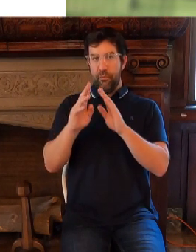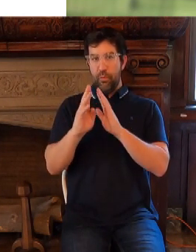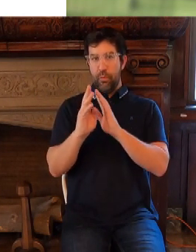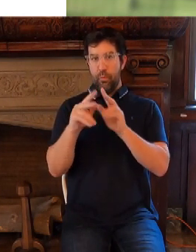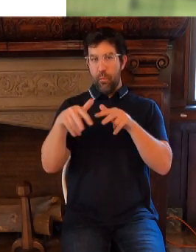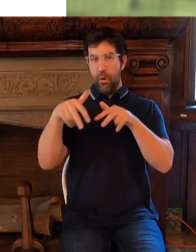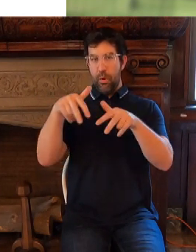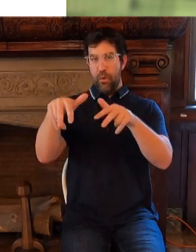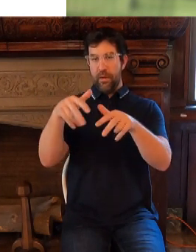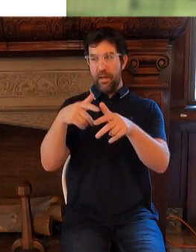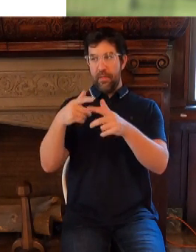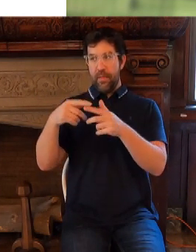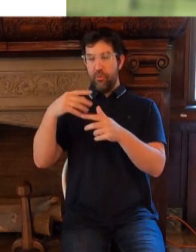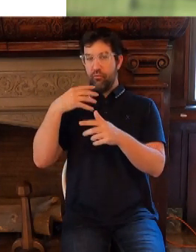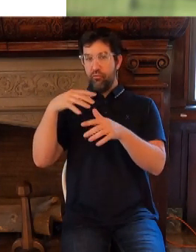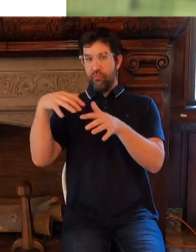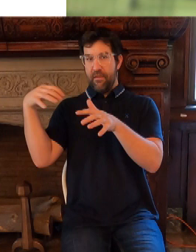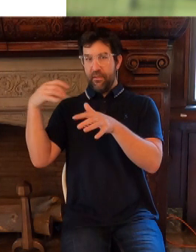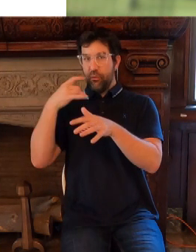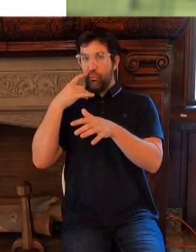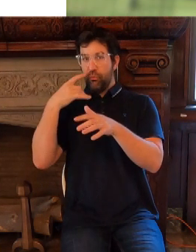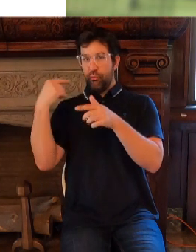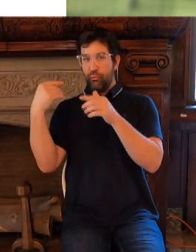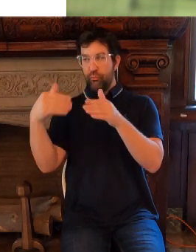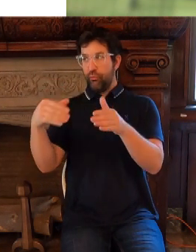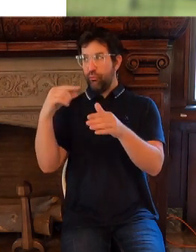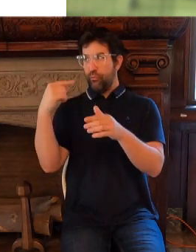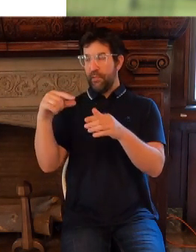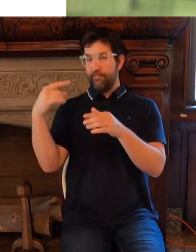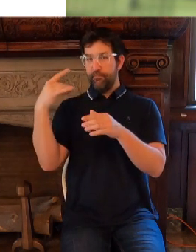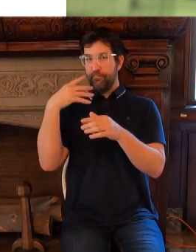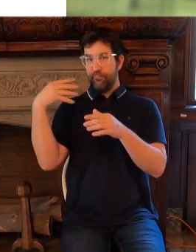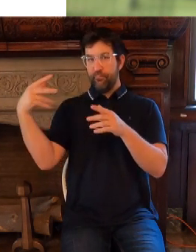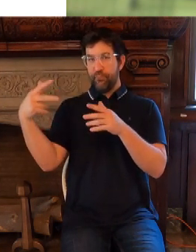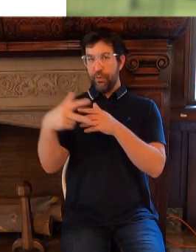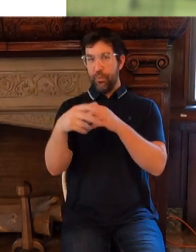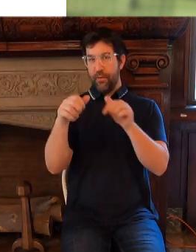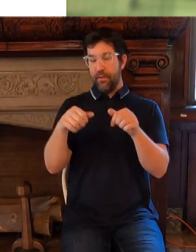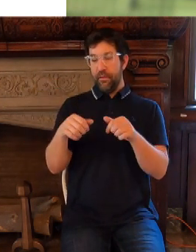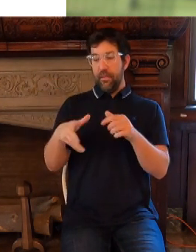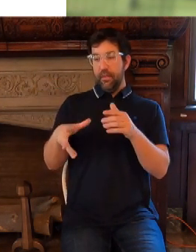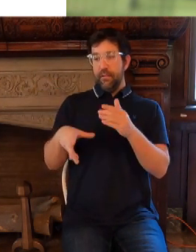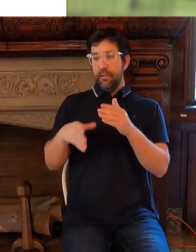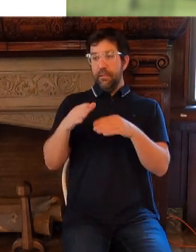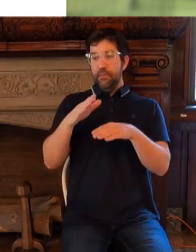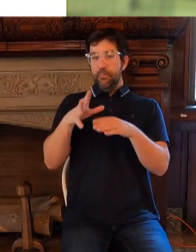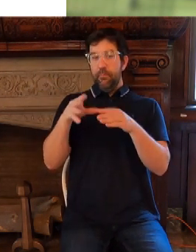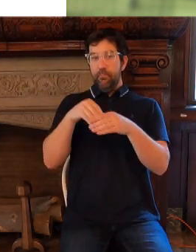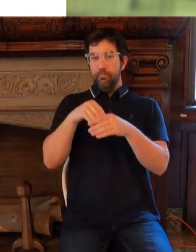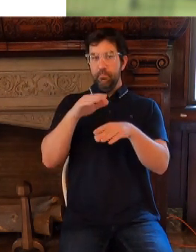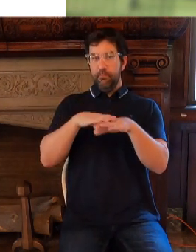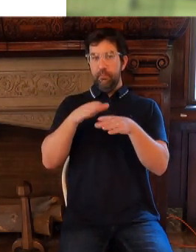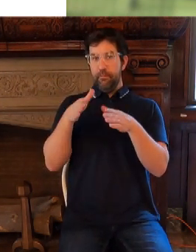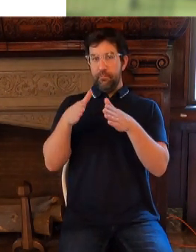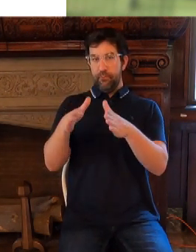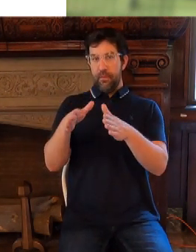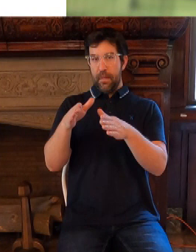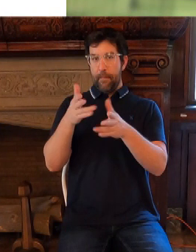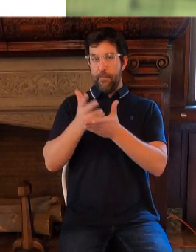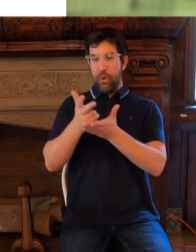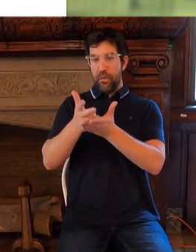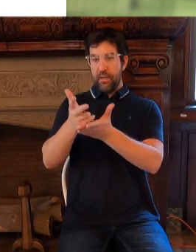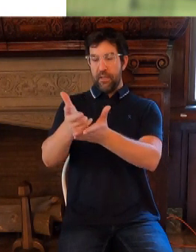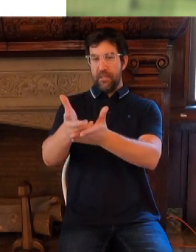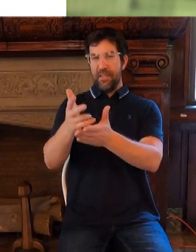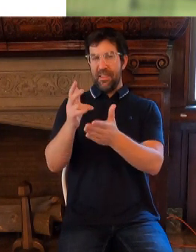before traffic gets that green light. We're also going to include additional on-street parking. That will serve